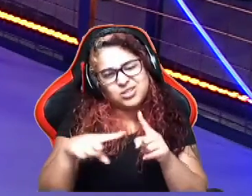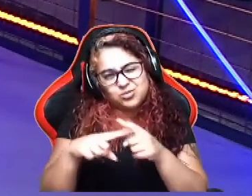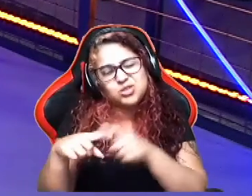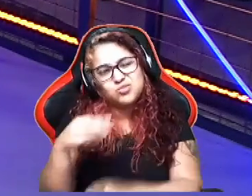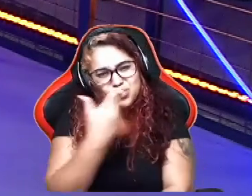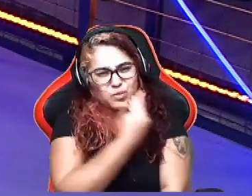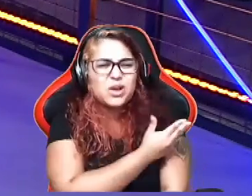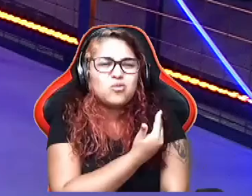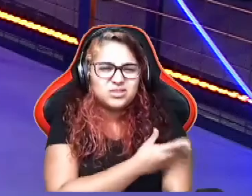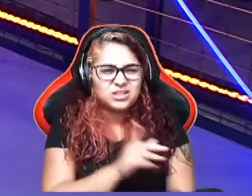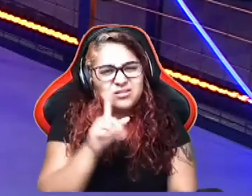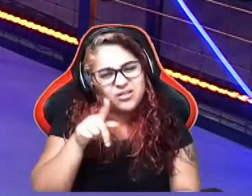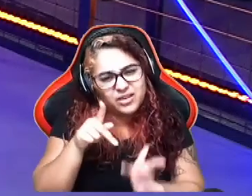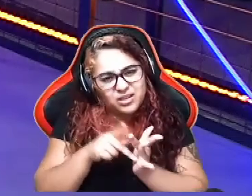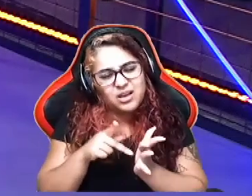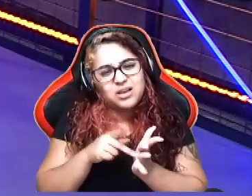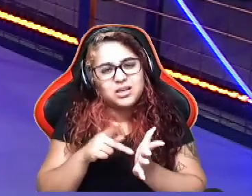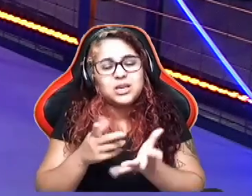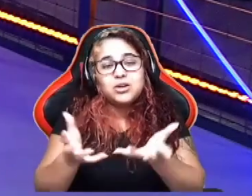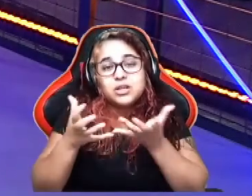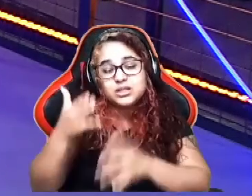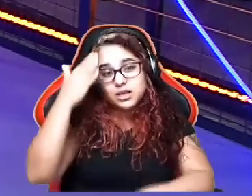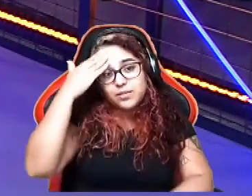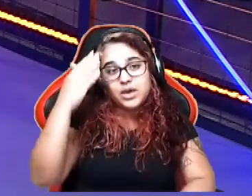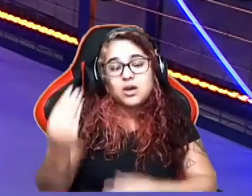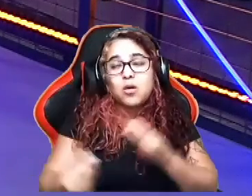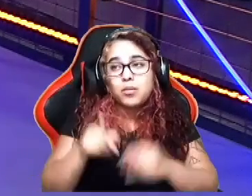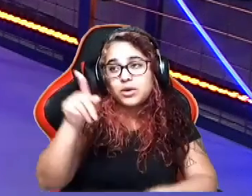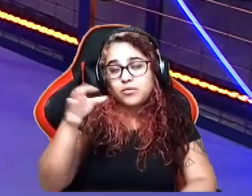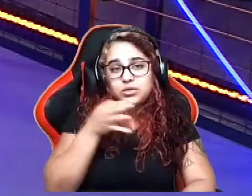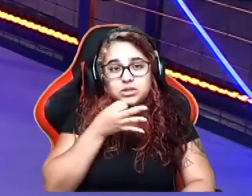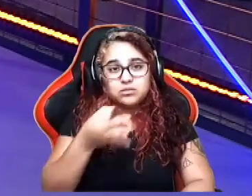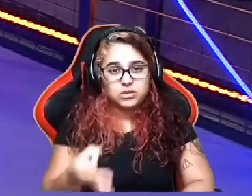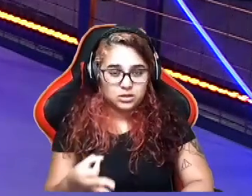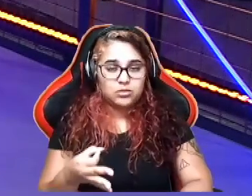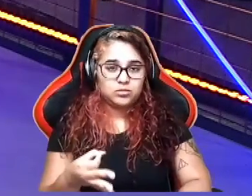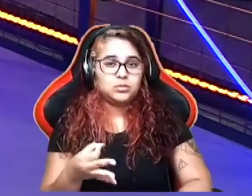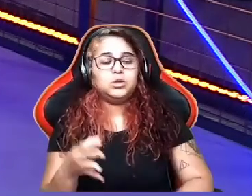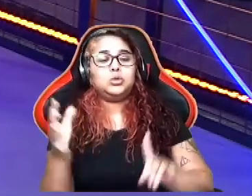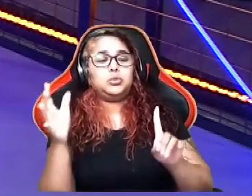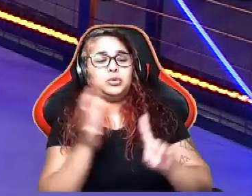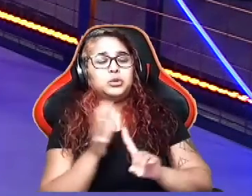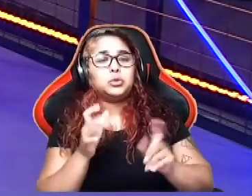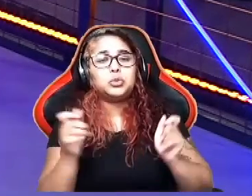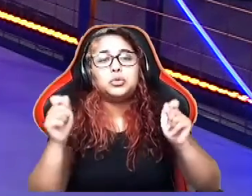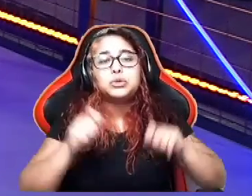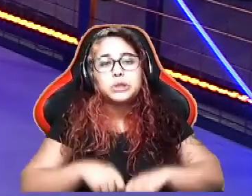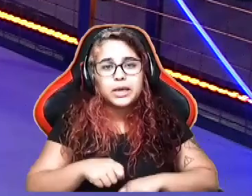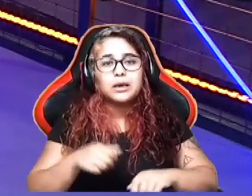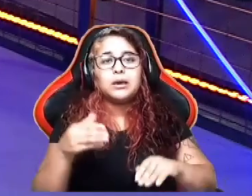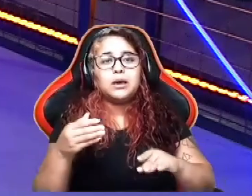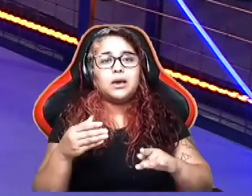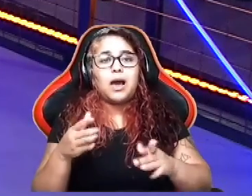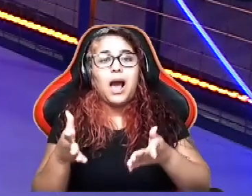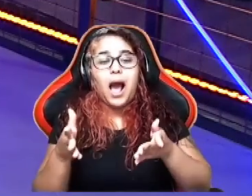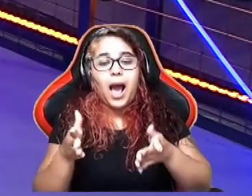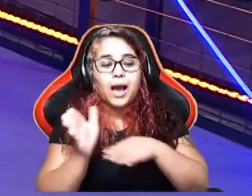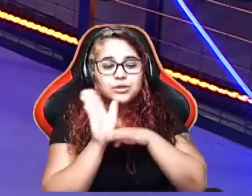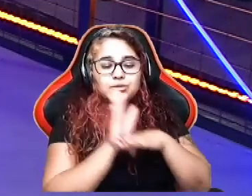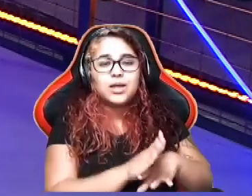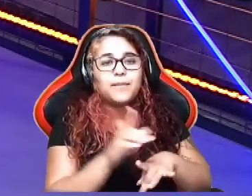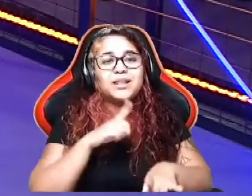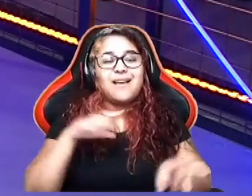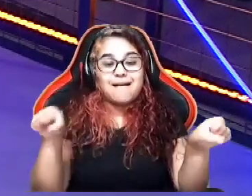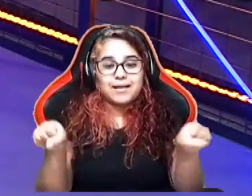Let's saber say de that they're vocês, prejudiced. como que os influenciadores On your podem side, how can exatamente reverter influencers esse estereótipo contribute dessa to